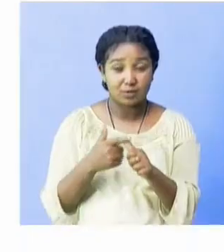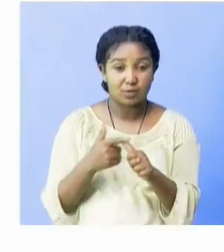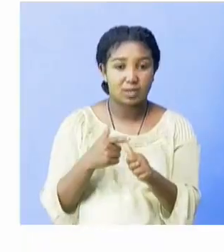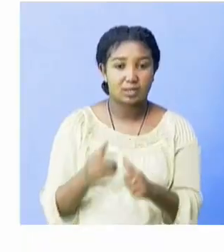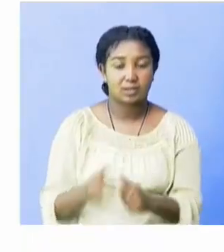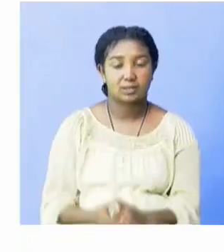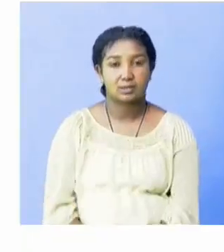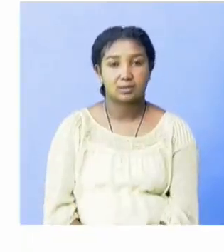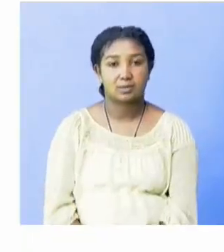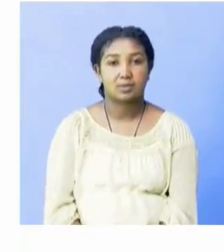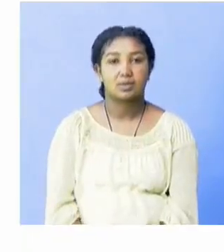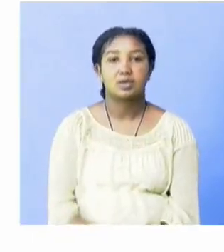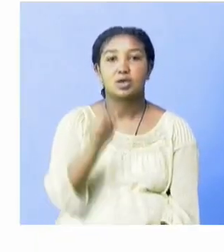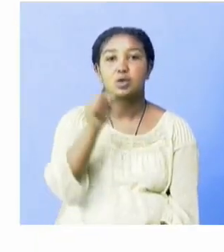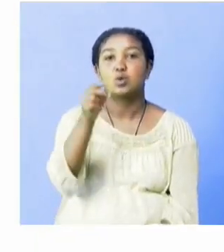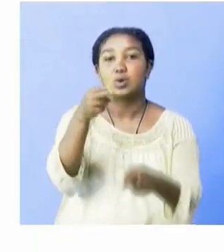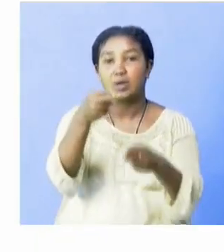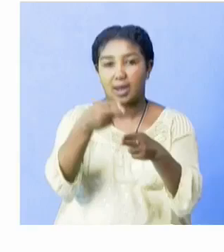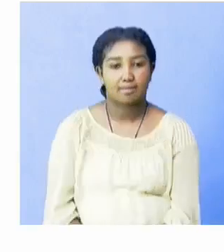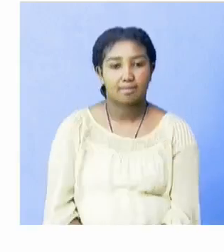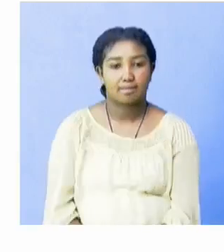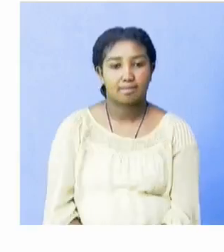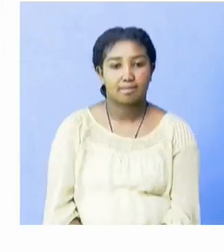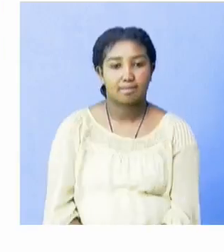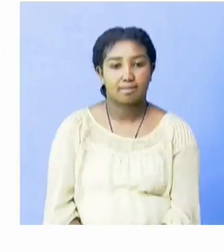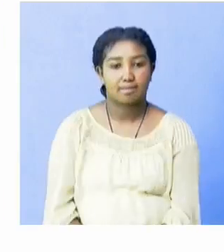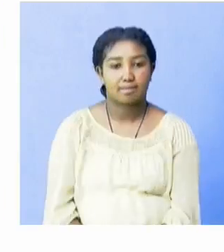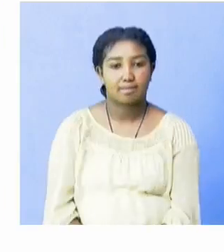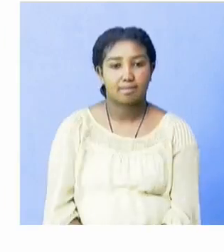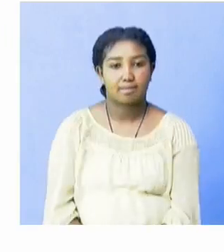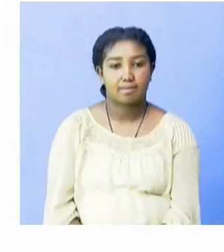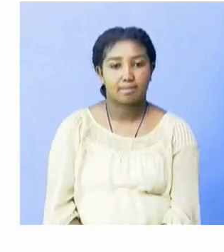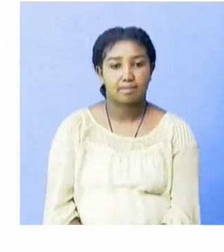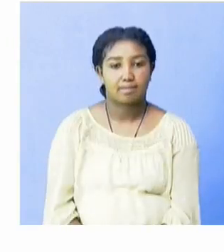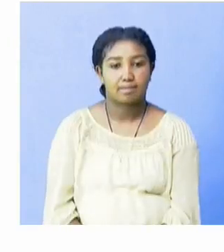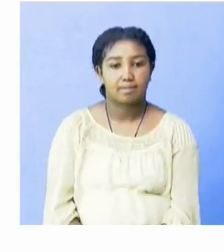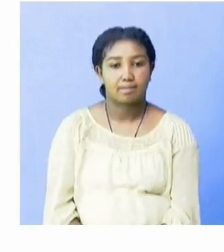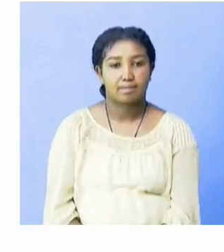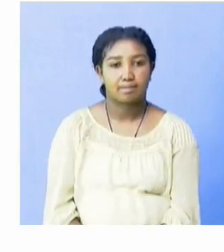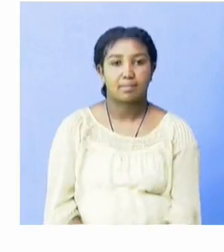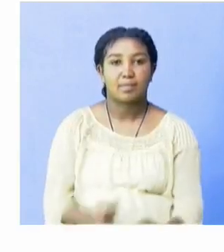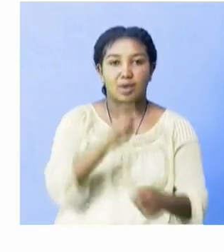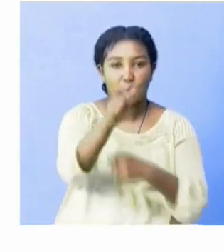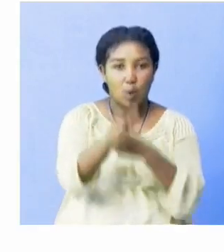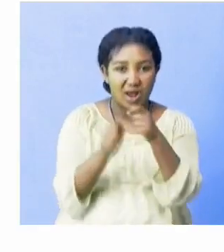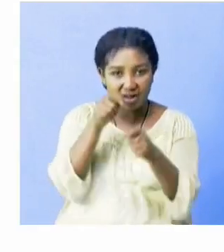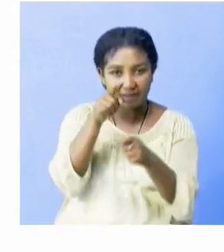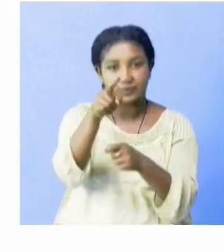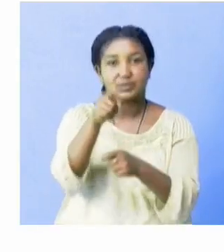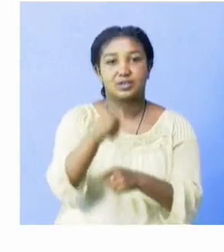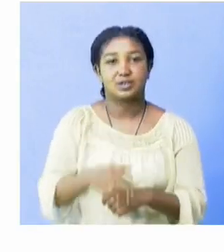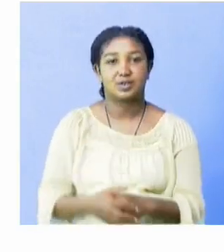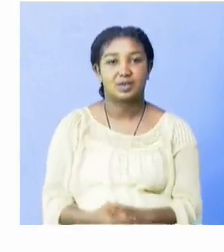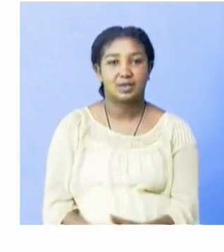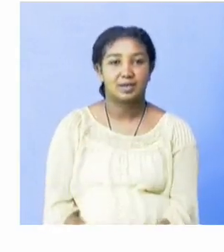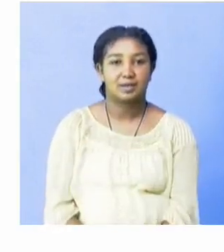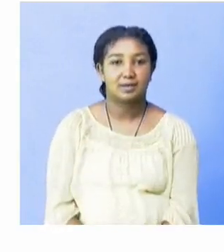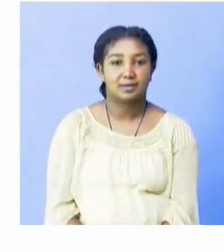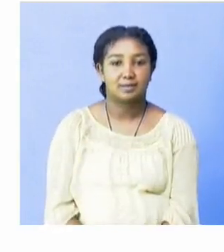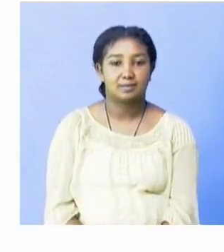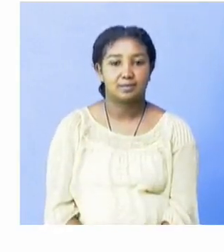is your name and also age